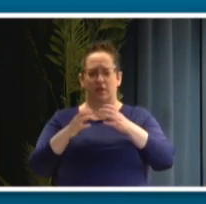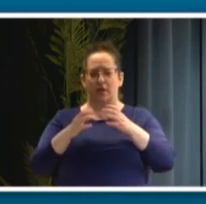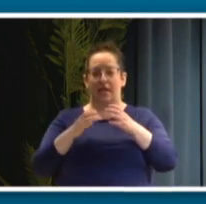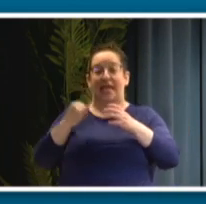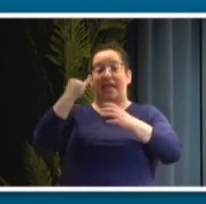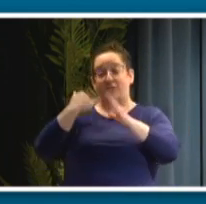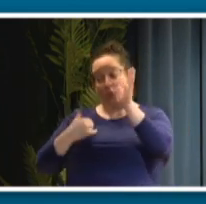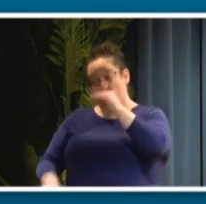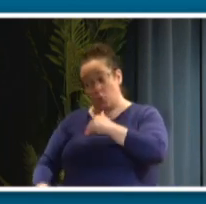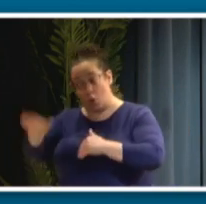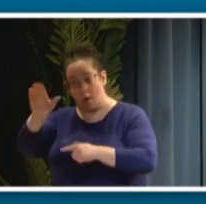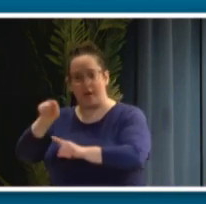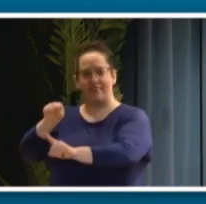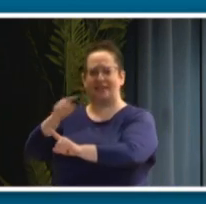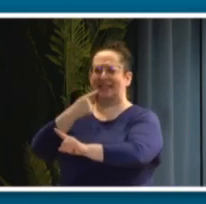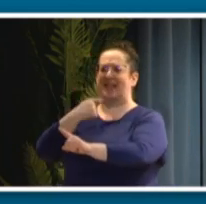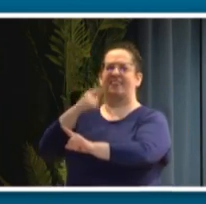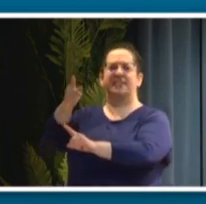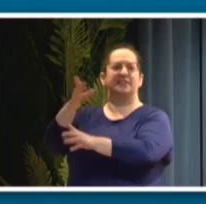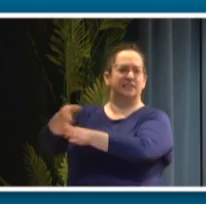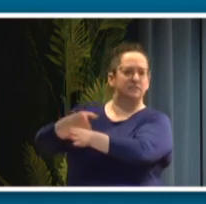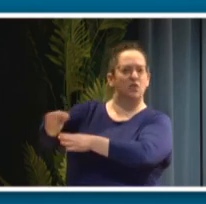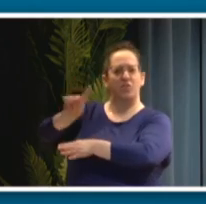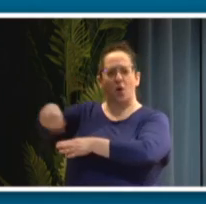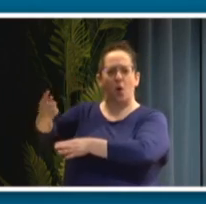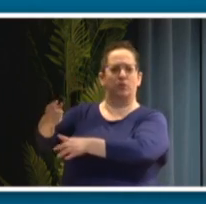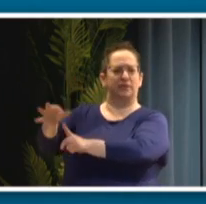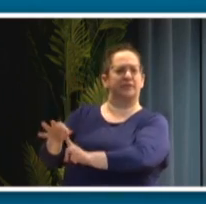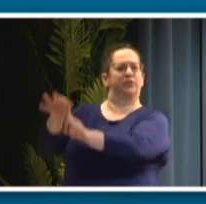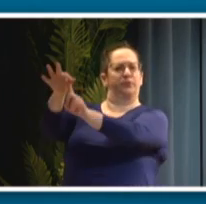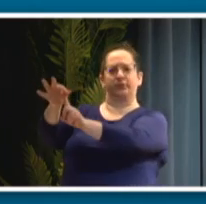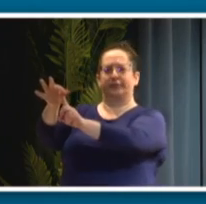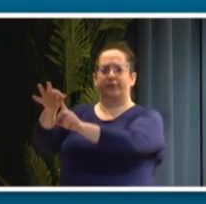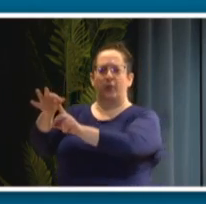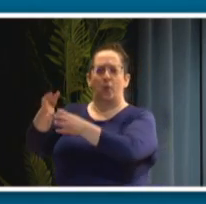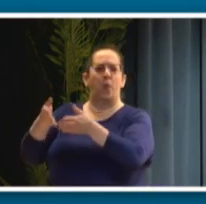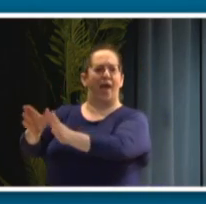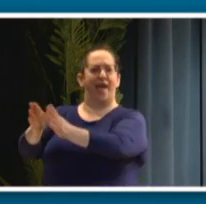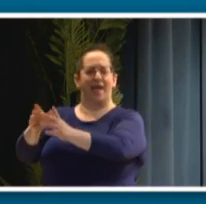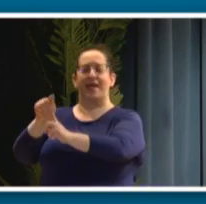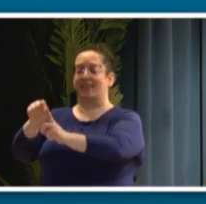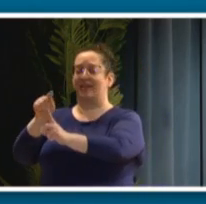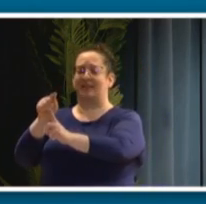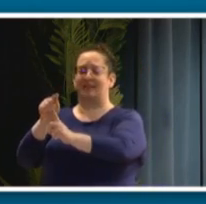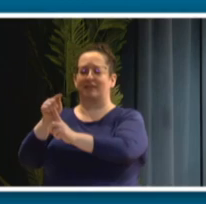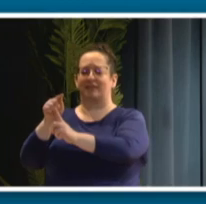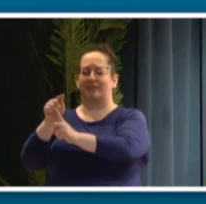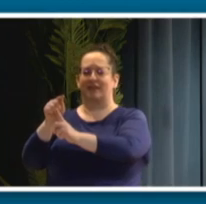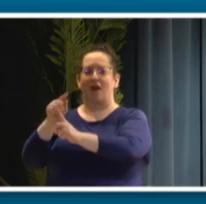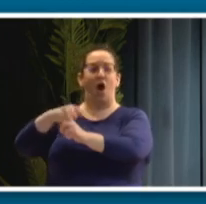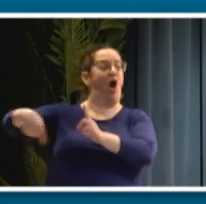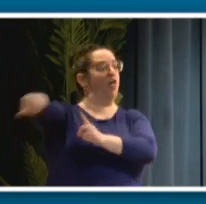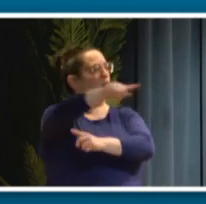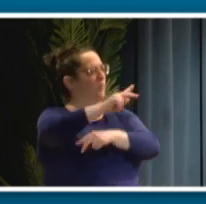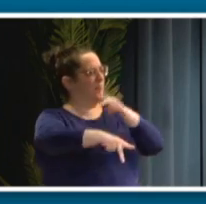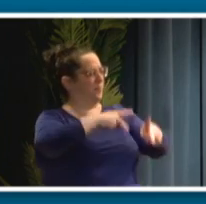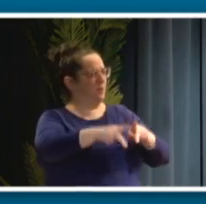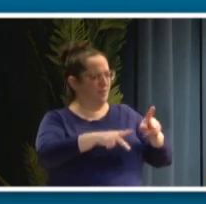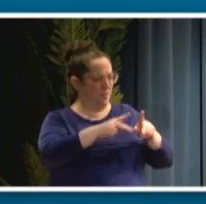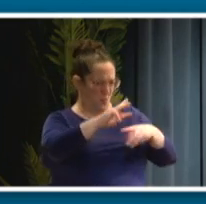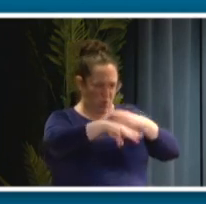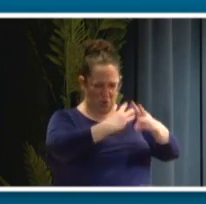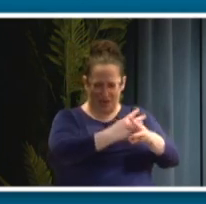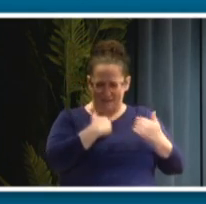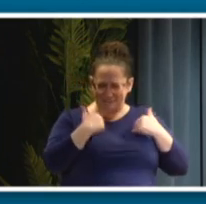that you are the standard, right? But the world doesn't work that way. You introduce us to delicacies that we'd never try. You know, oh, guys, we're